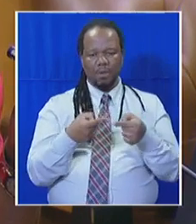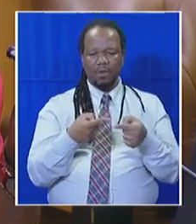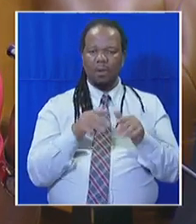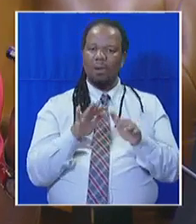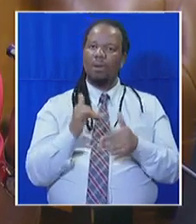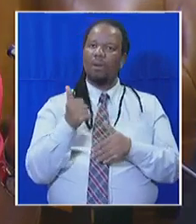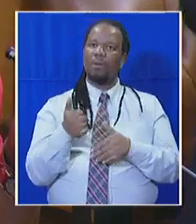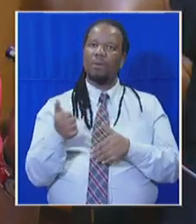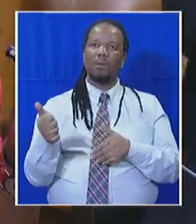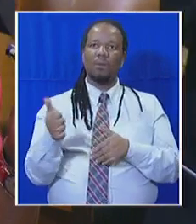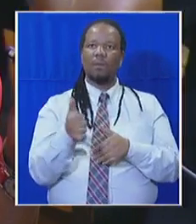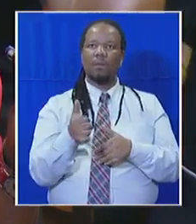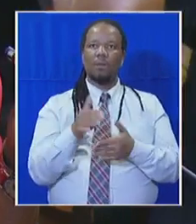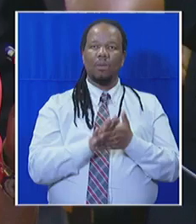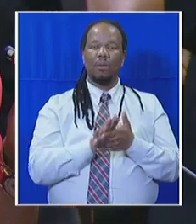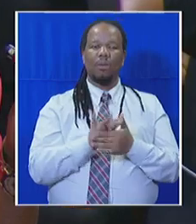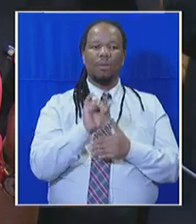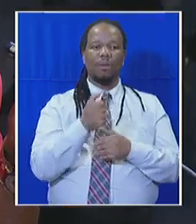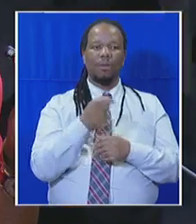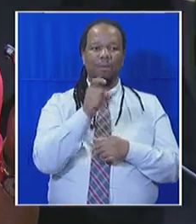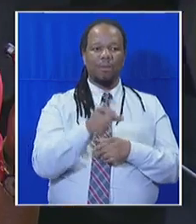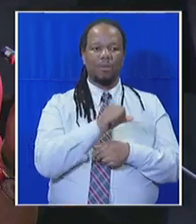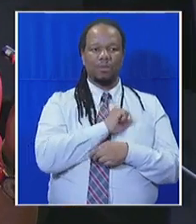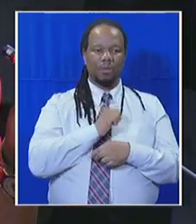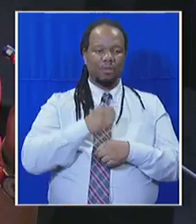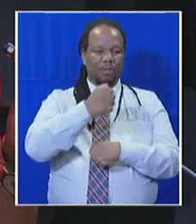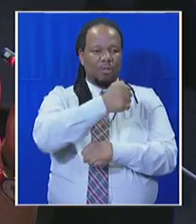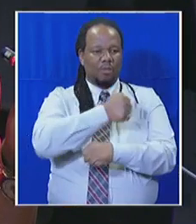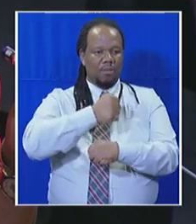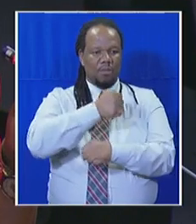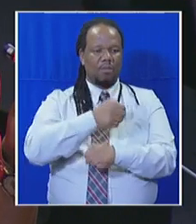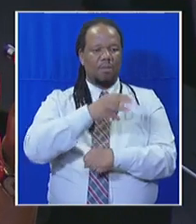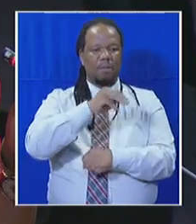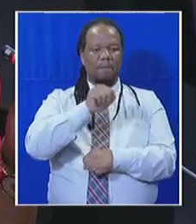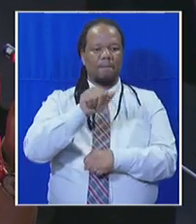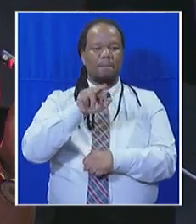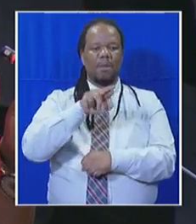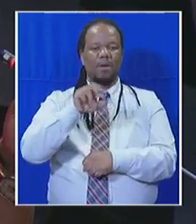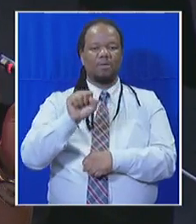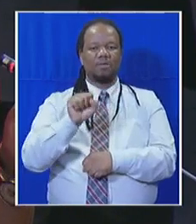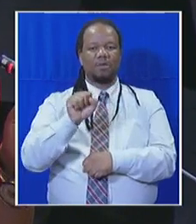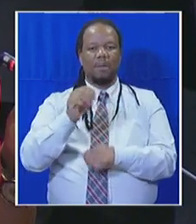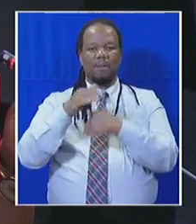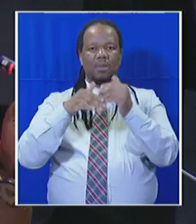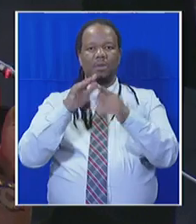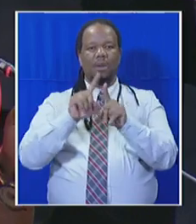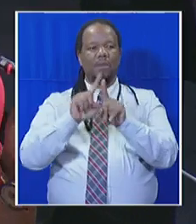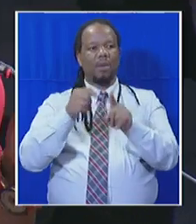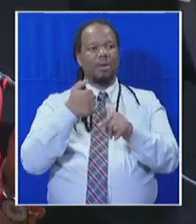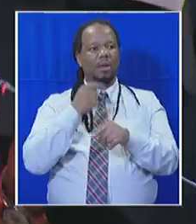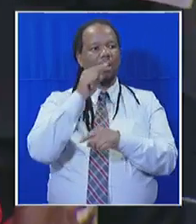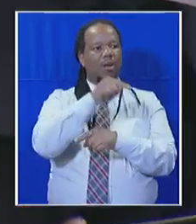appointment of kitchen staff, in particular at Marx Building in Parliament, through outsourcing. I so